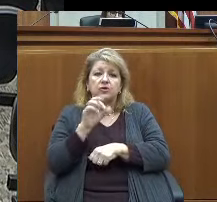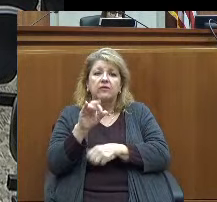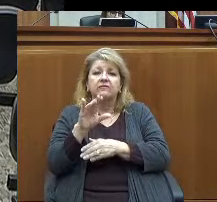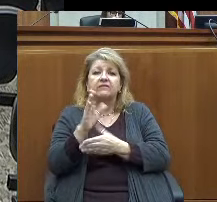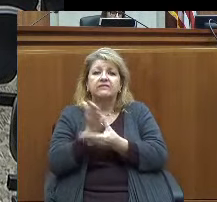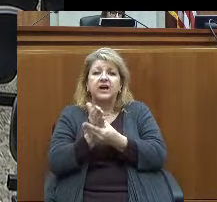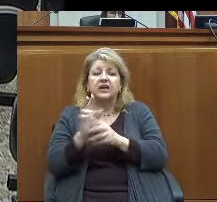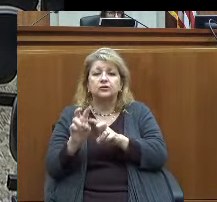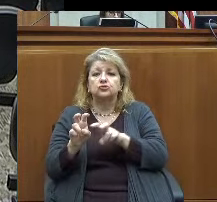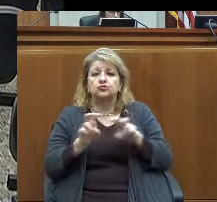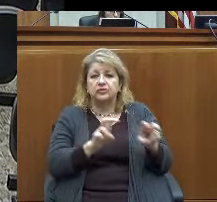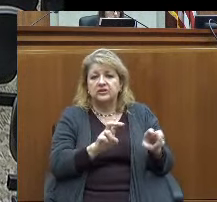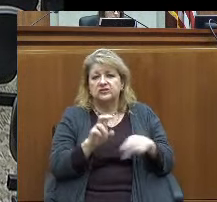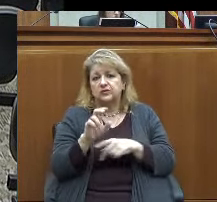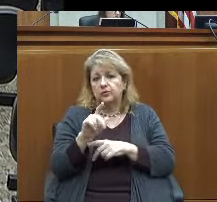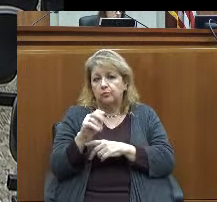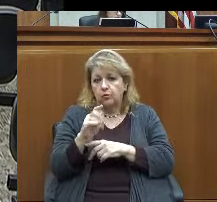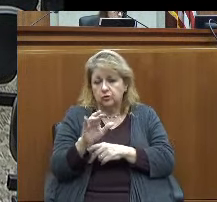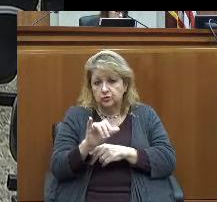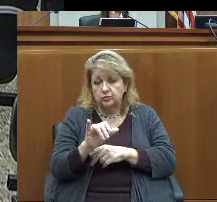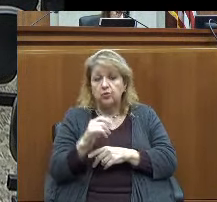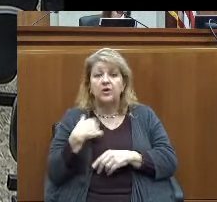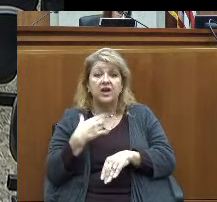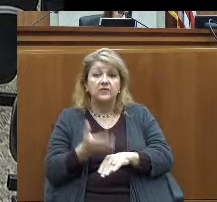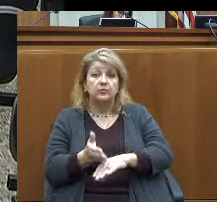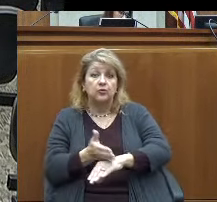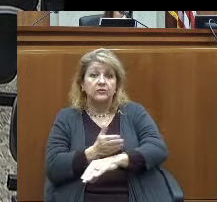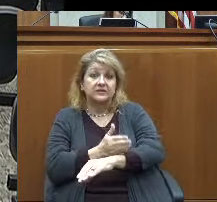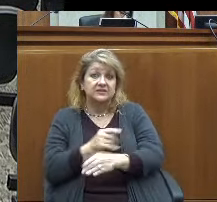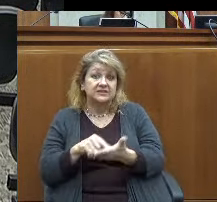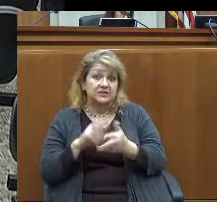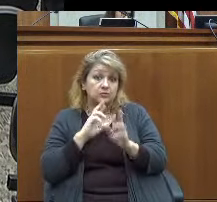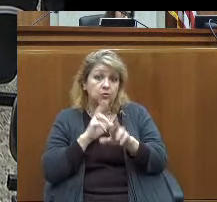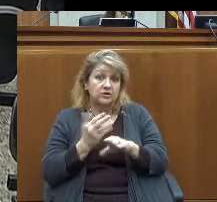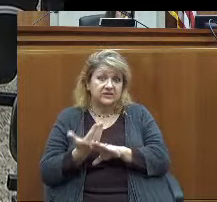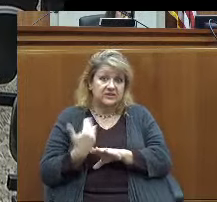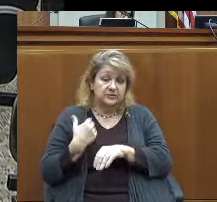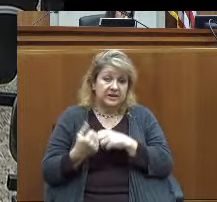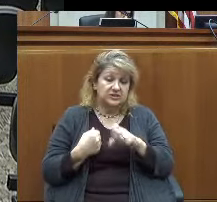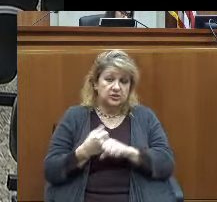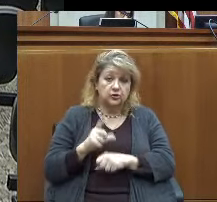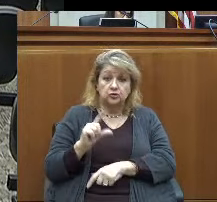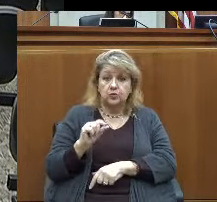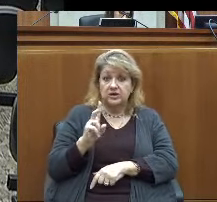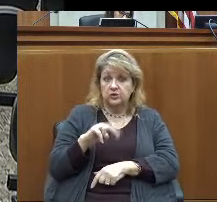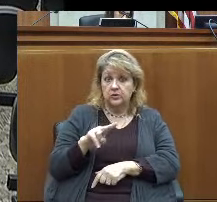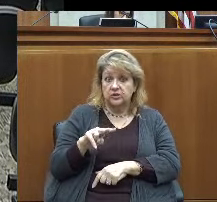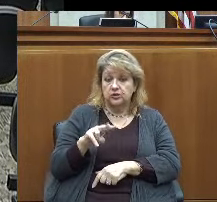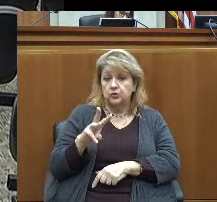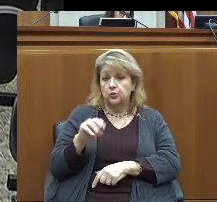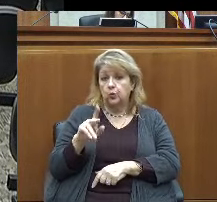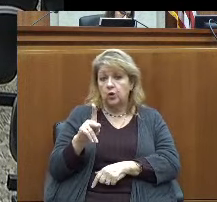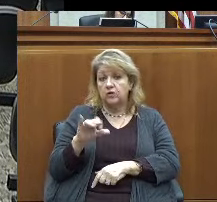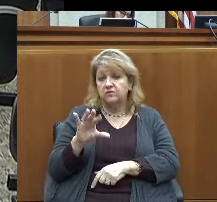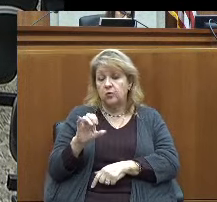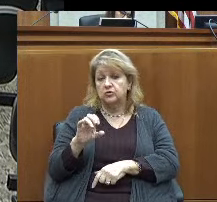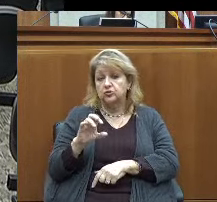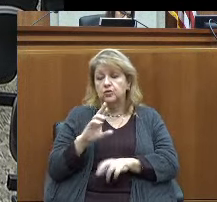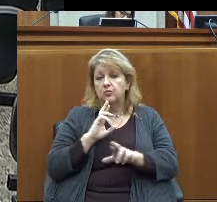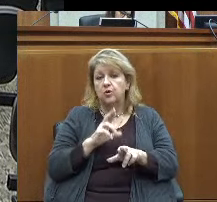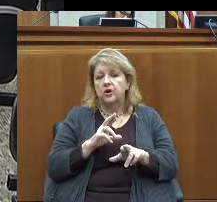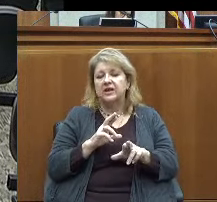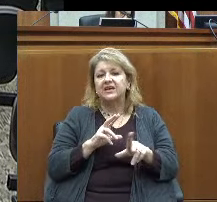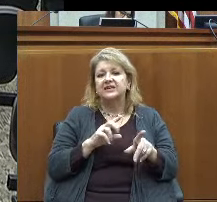have made improvements in the accessibility of this reporting over the past year. In 2022, workforce reporting shifted to